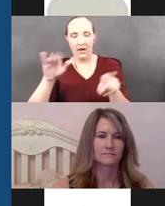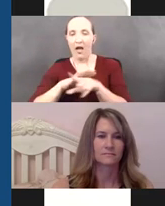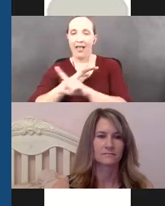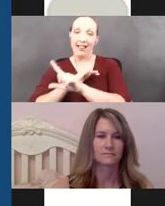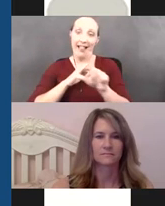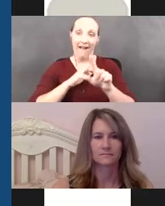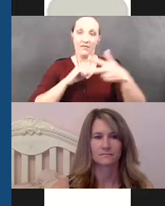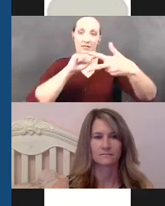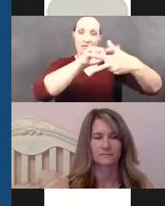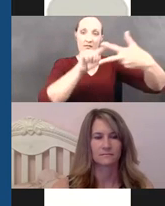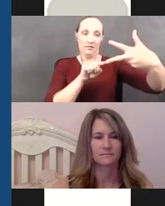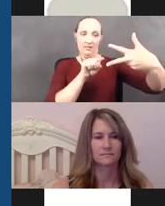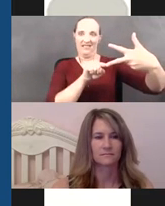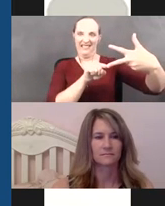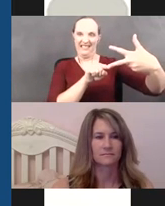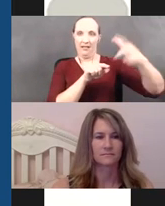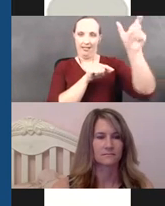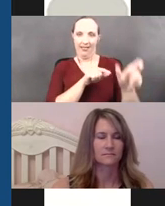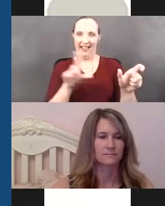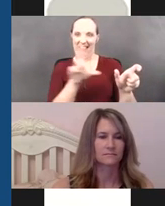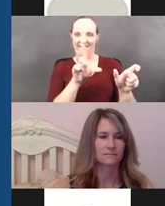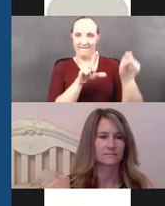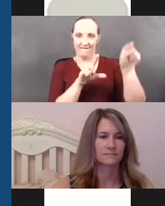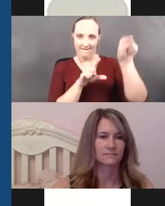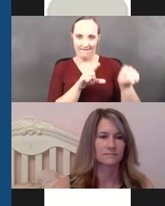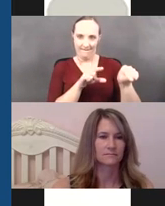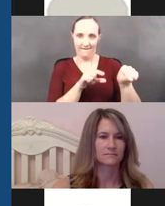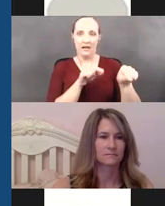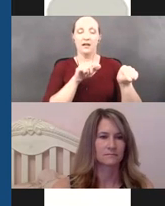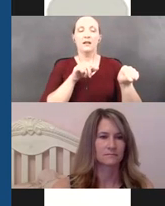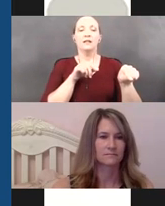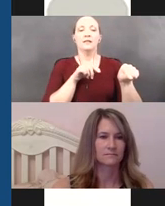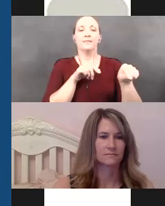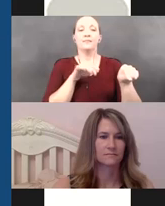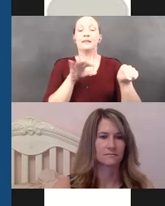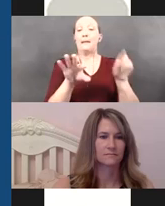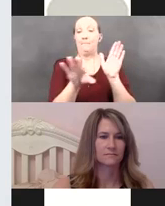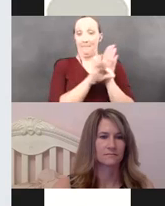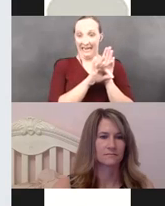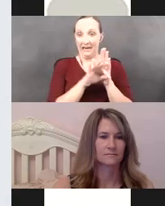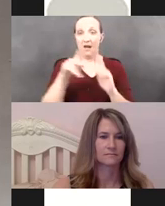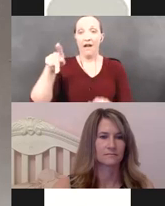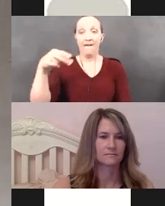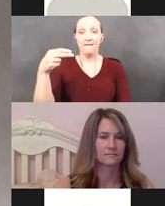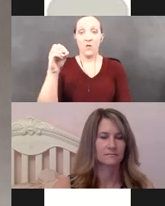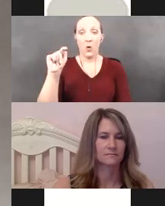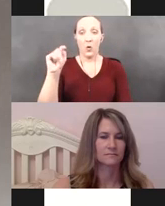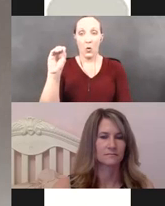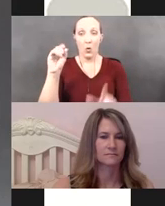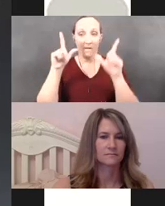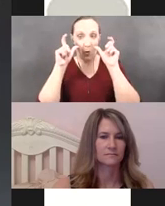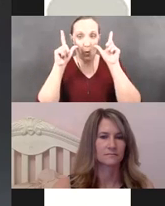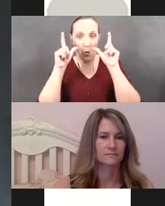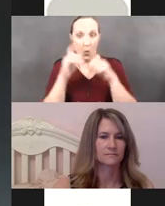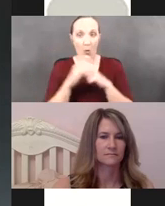left-hand Esto se side. They encuentra would aquí just en la click parte on this izquierda. camera tool, Hacen clic en esta herramienta de choose cámara, photo. They will